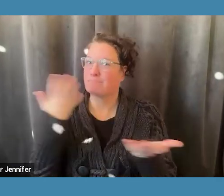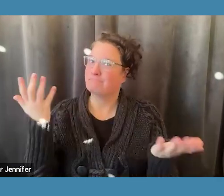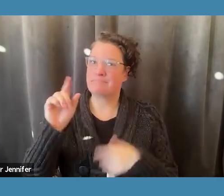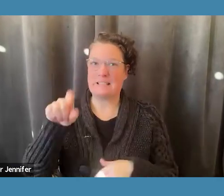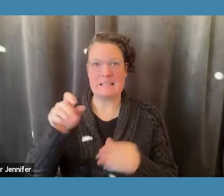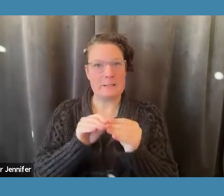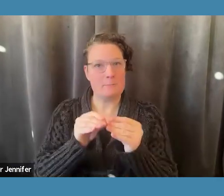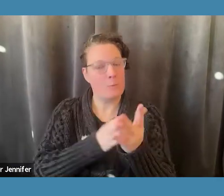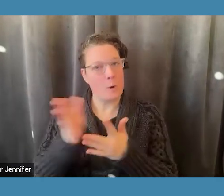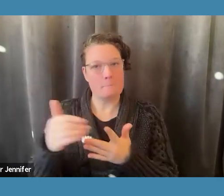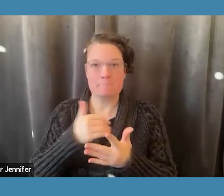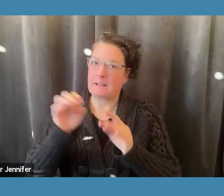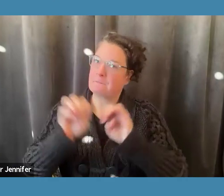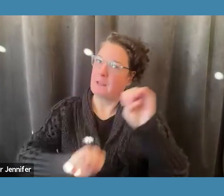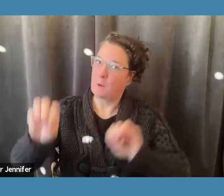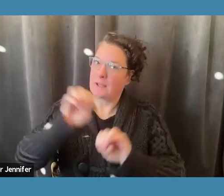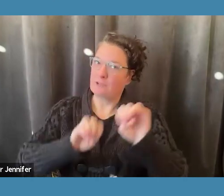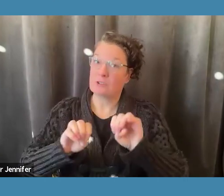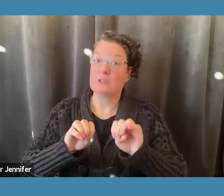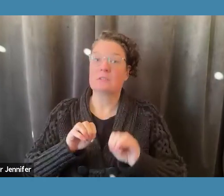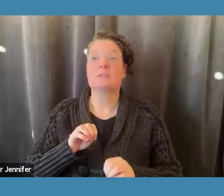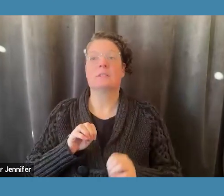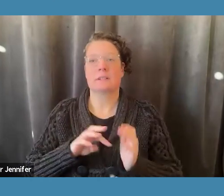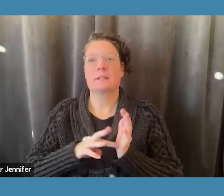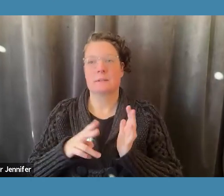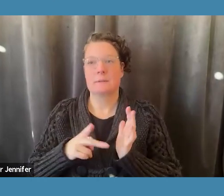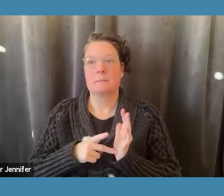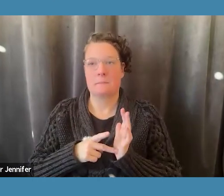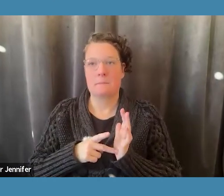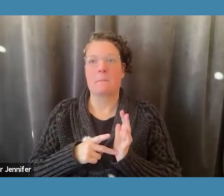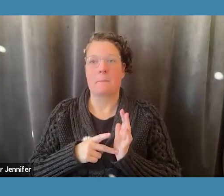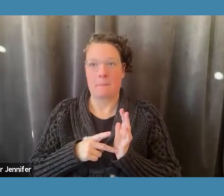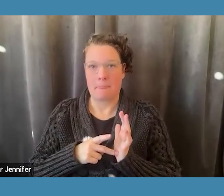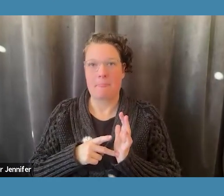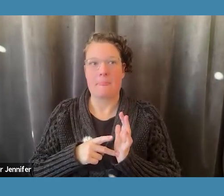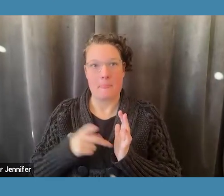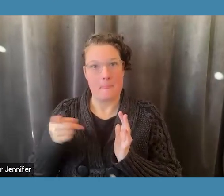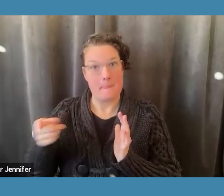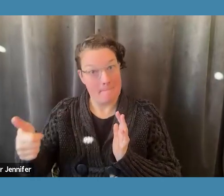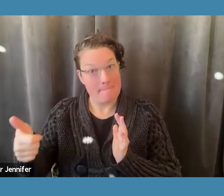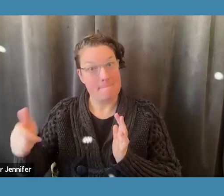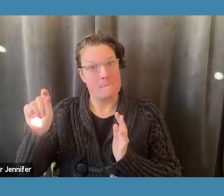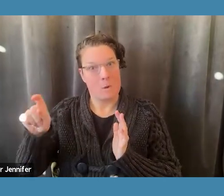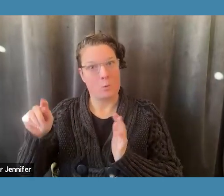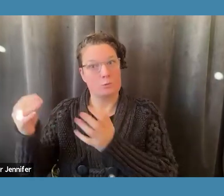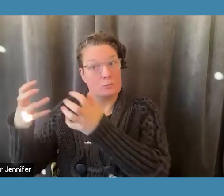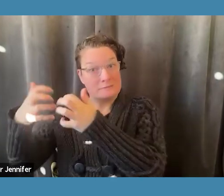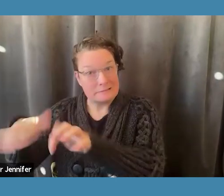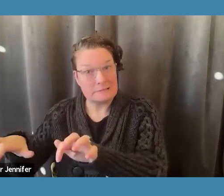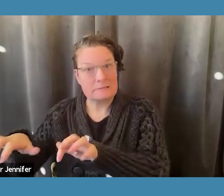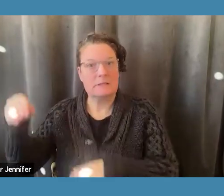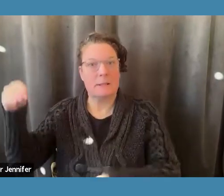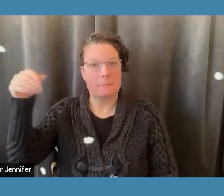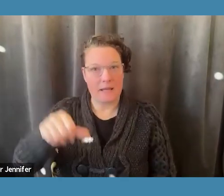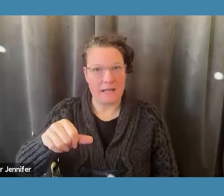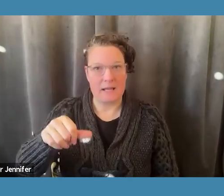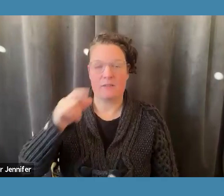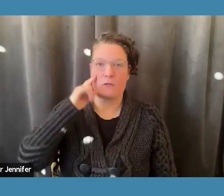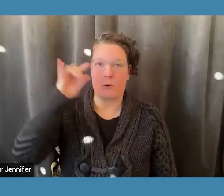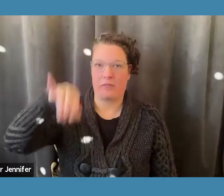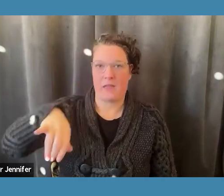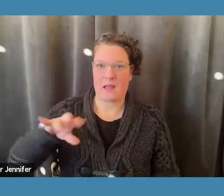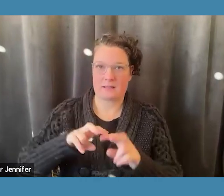to make our decision on this, they are supposed to arrange for and pay for that assessment.